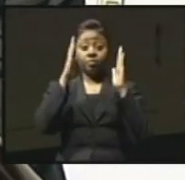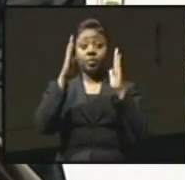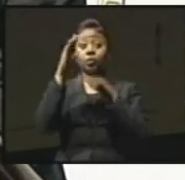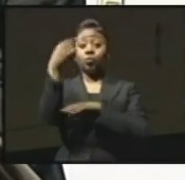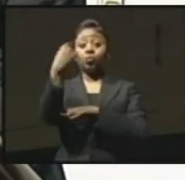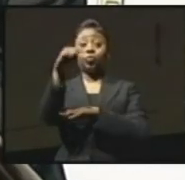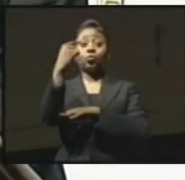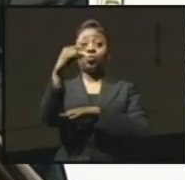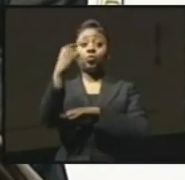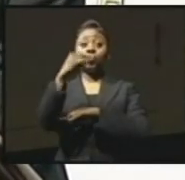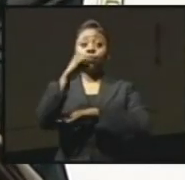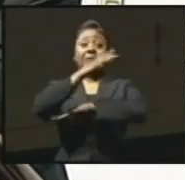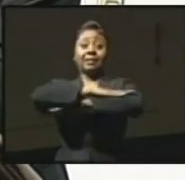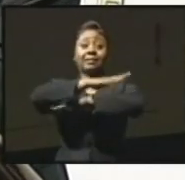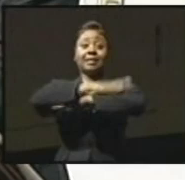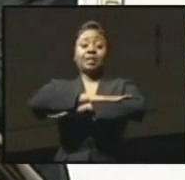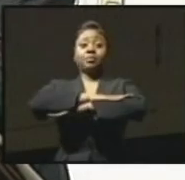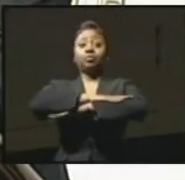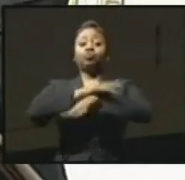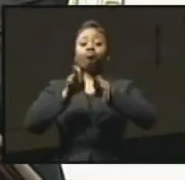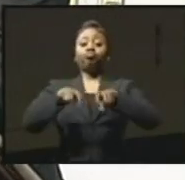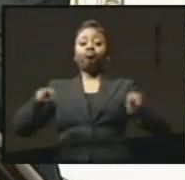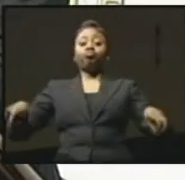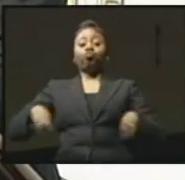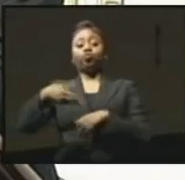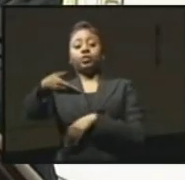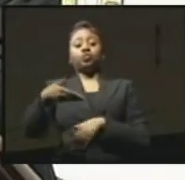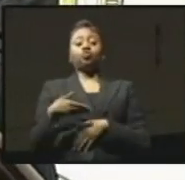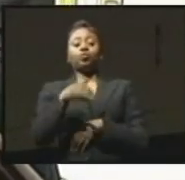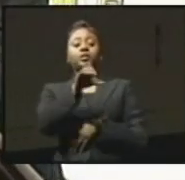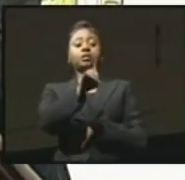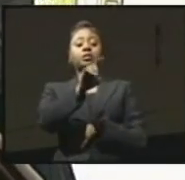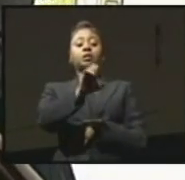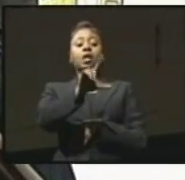for introductions by Mr. DeLorean Williams.